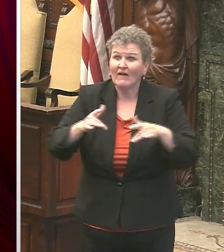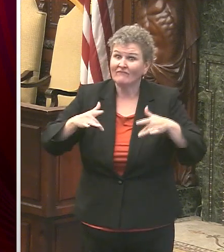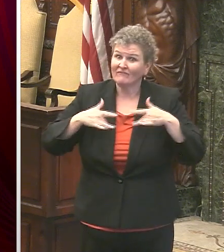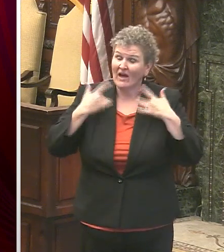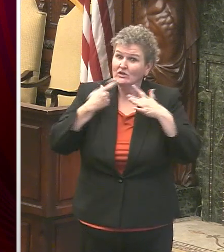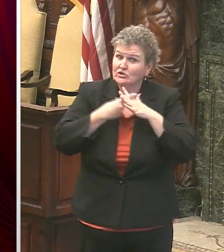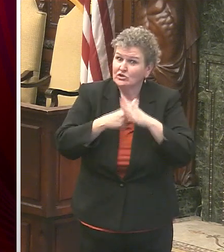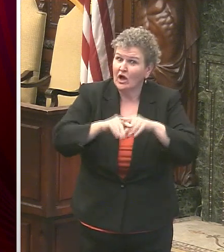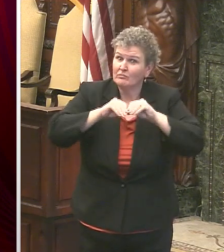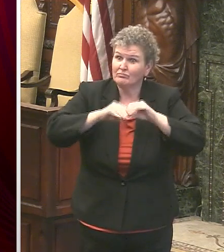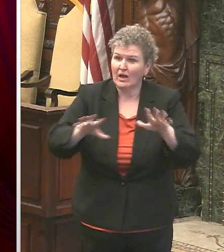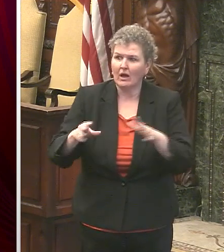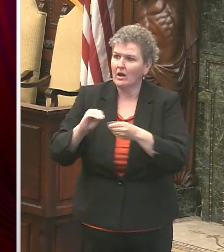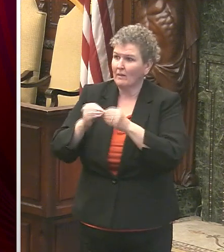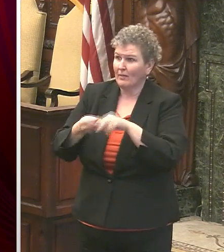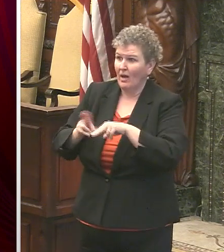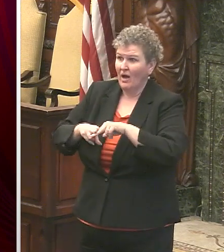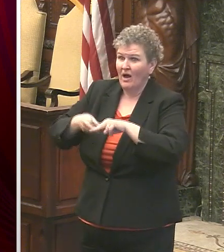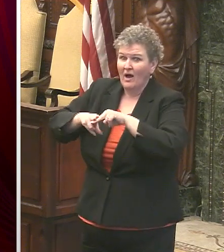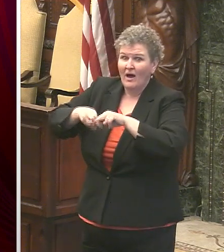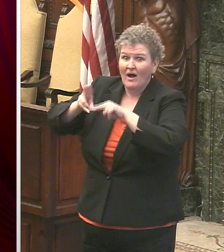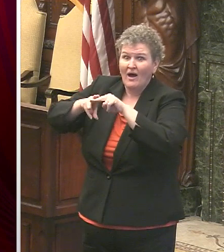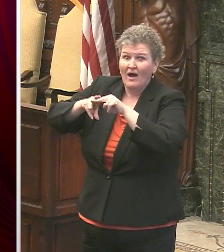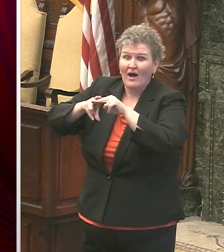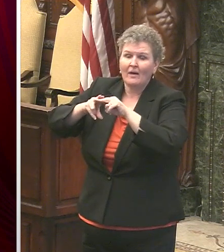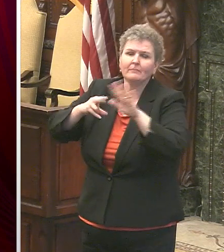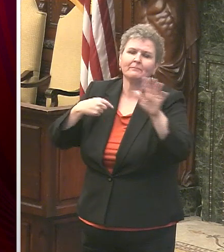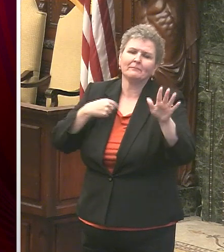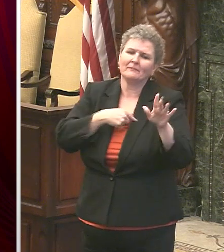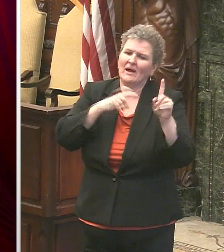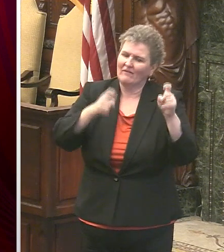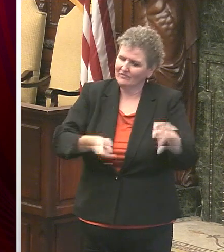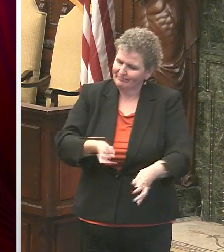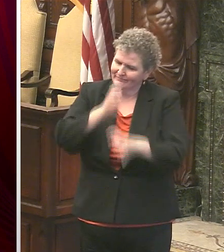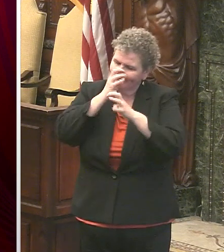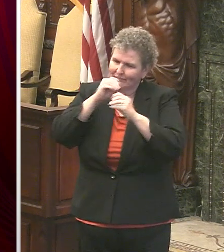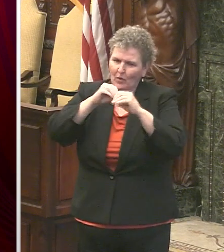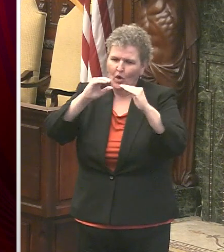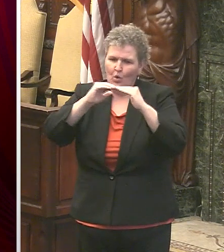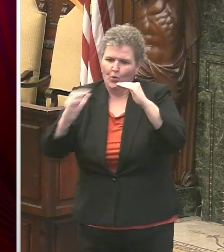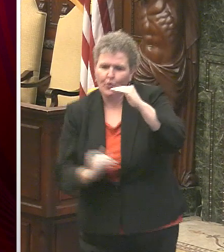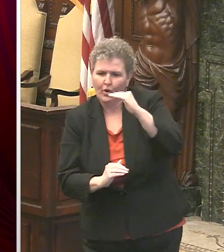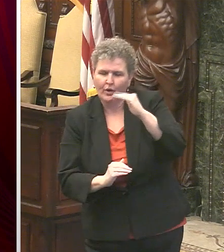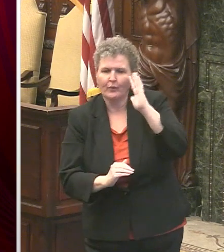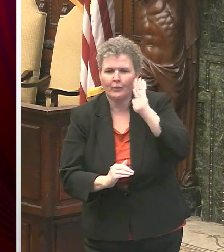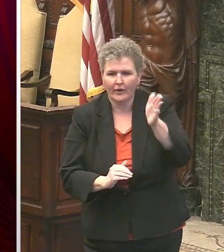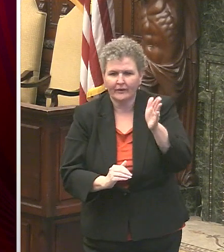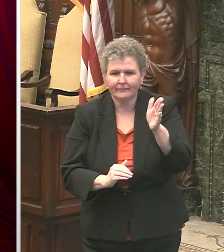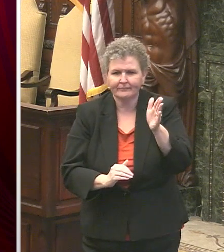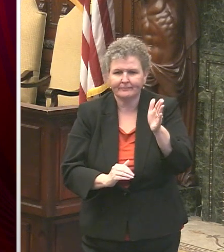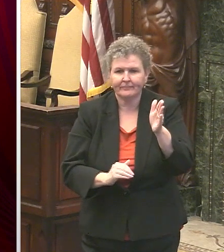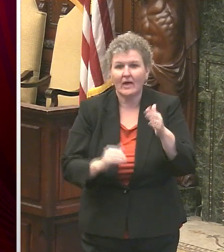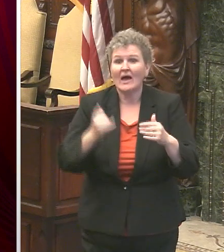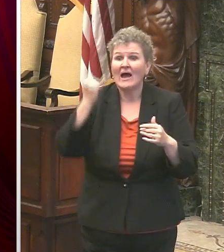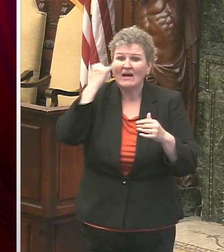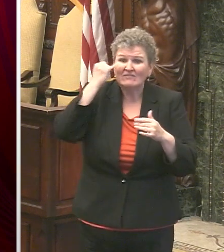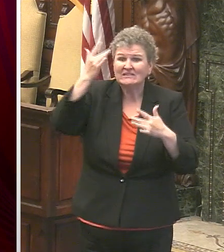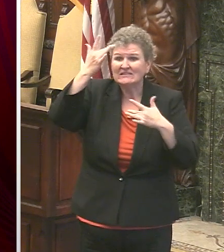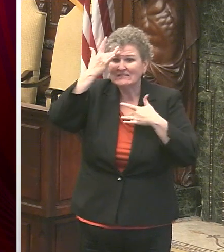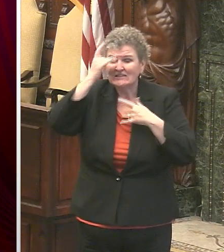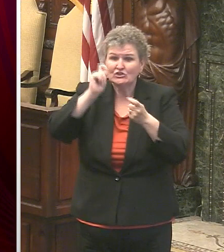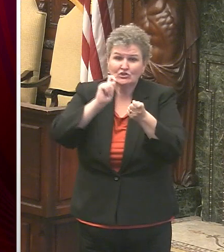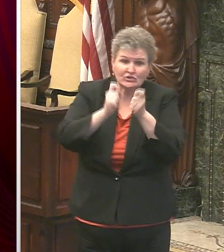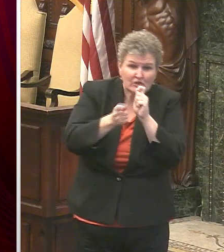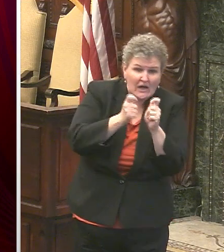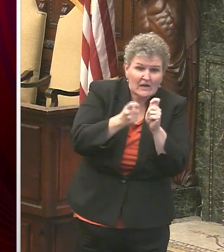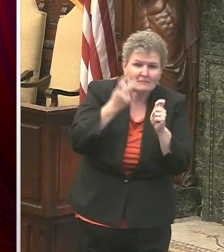rise, we may very well restrict these further again. This epidemic continues to change, it continues to surprise us, and if things, especially with the colder